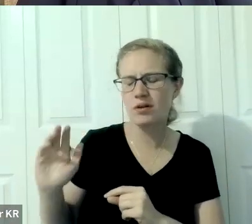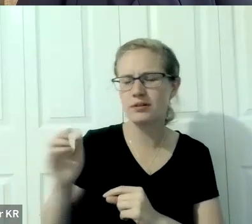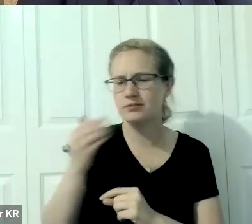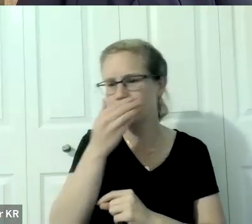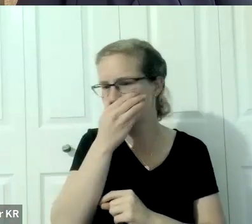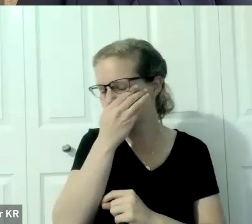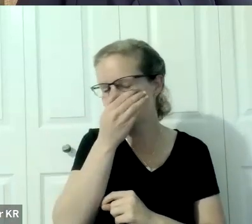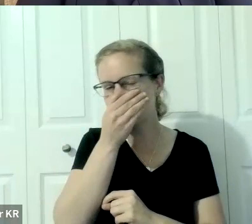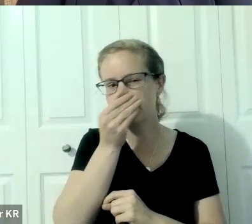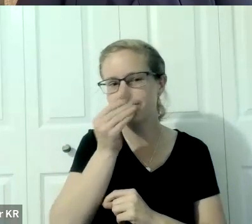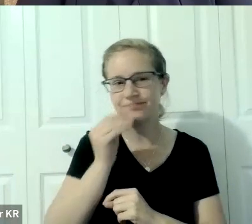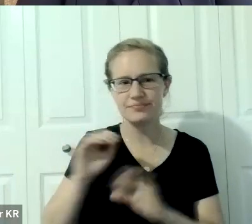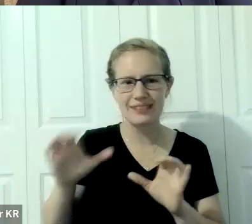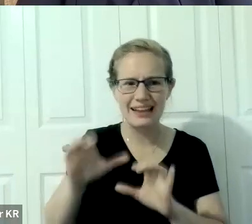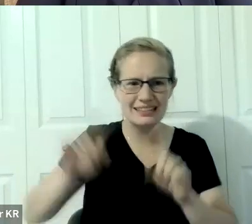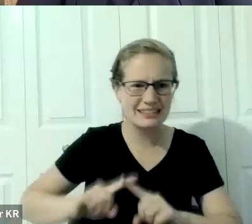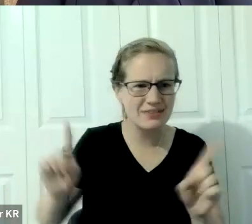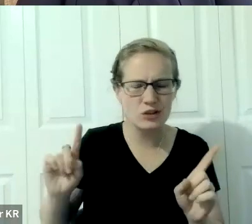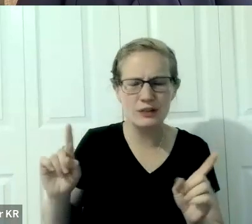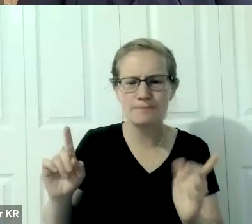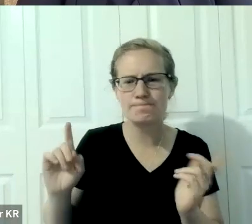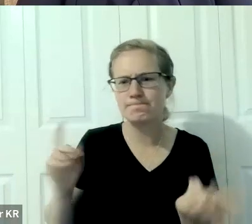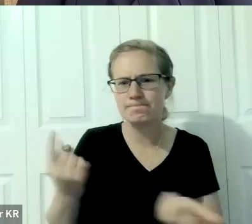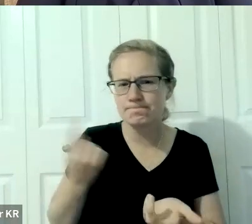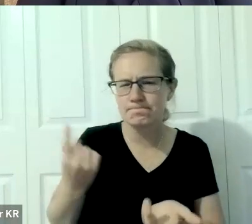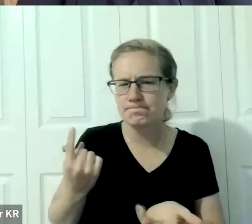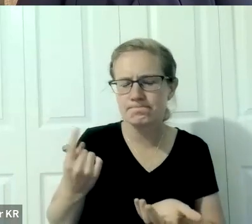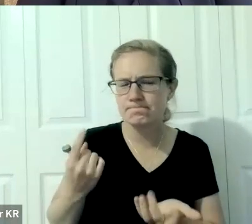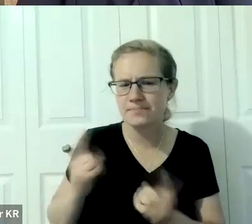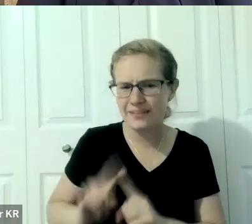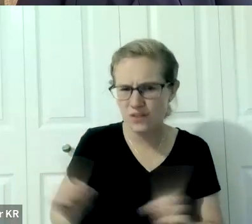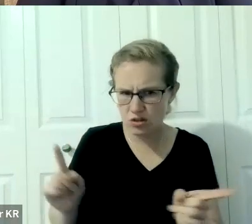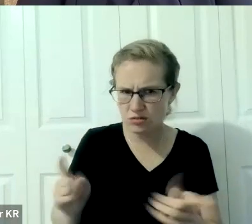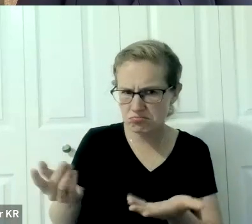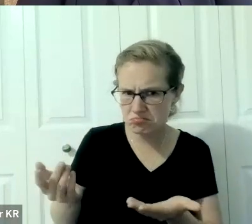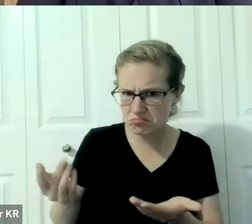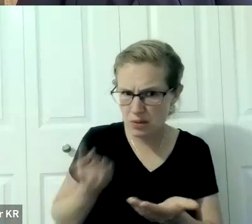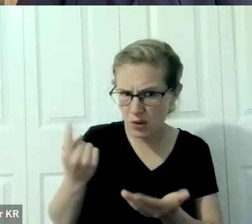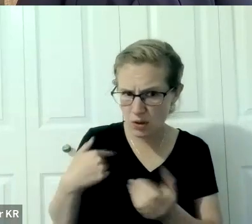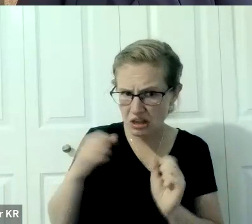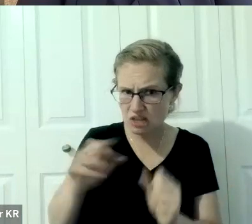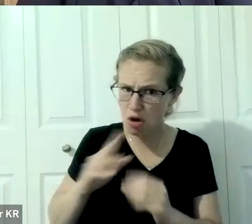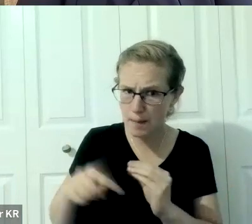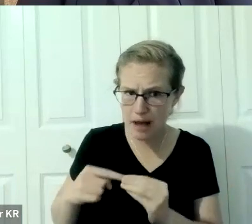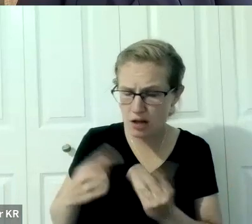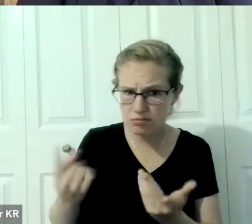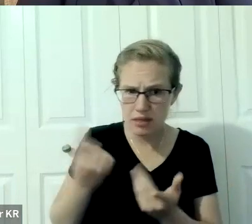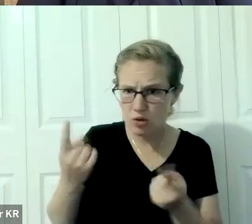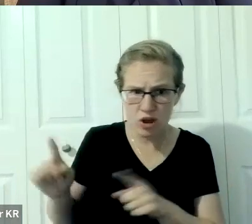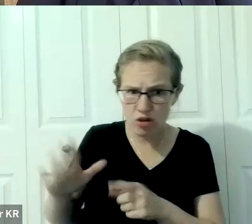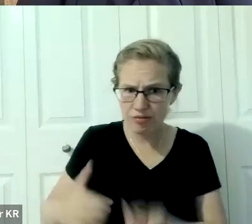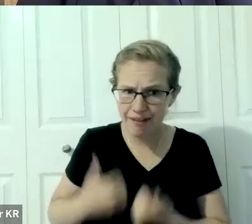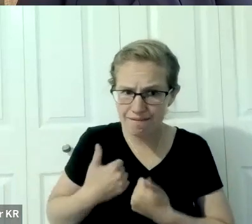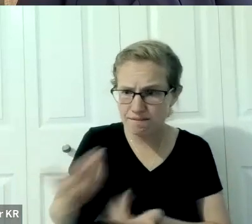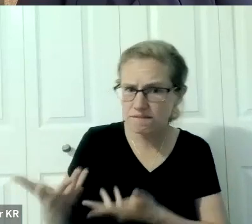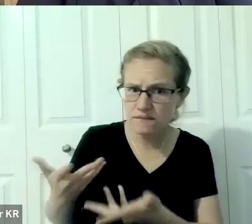You're not acting the way you used to behave, and there's something and that we need to let's is there something we can talk about? Is there something going on in your life?